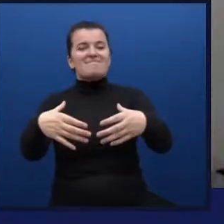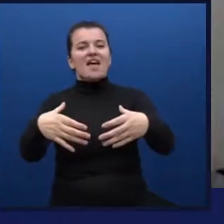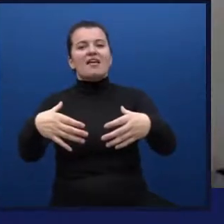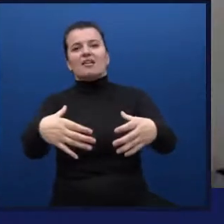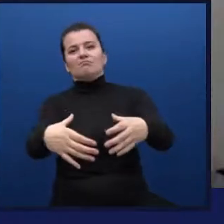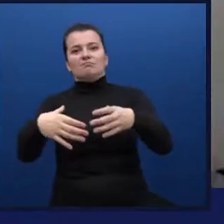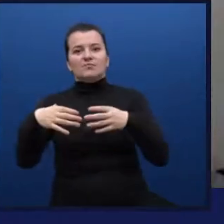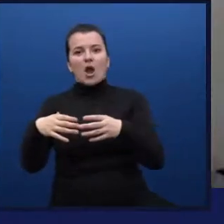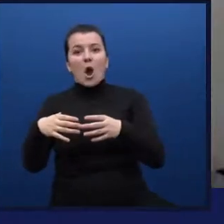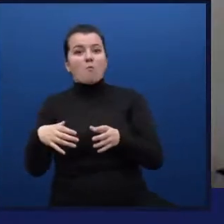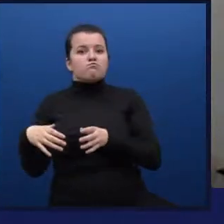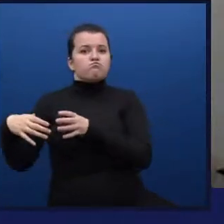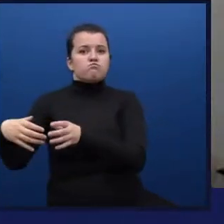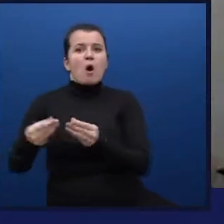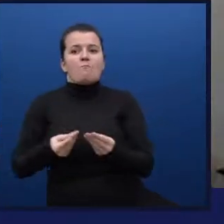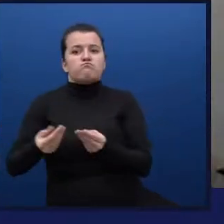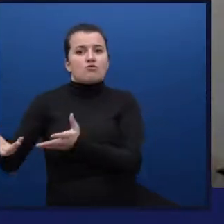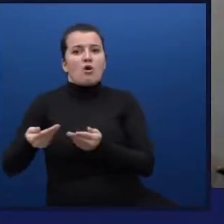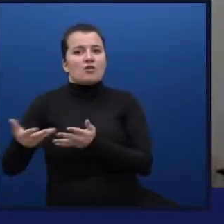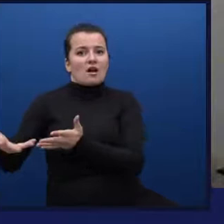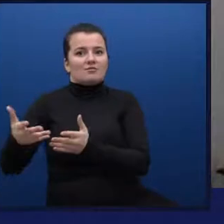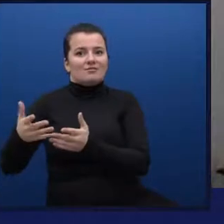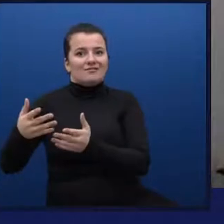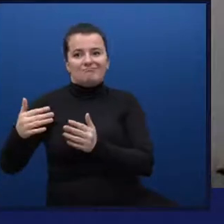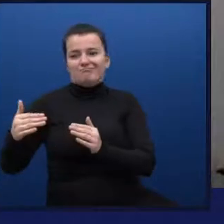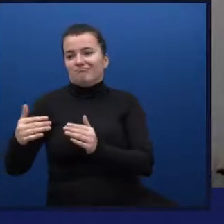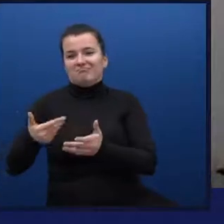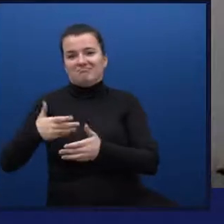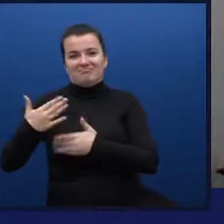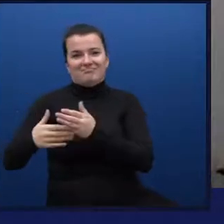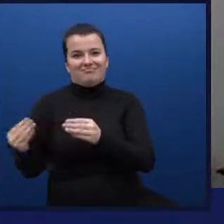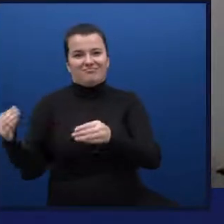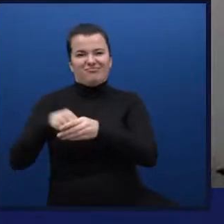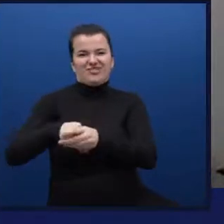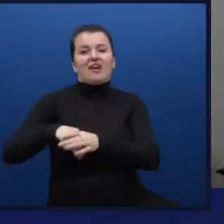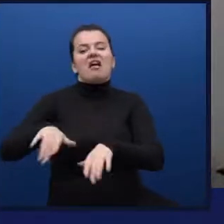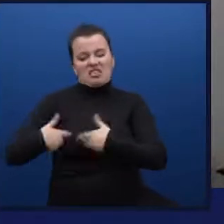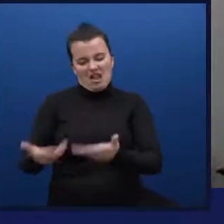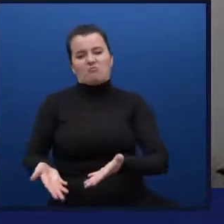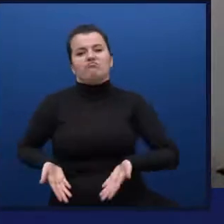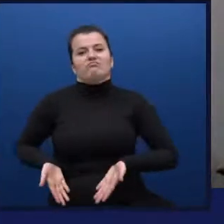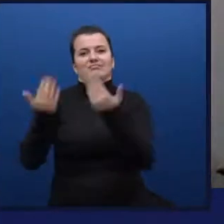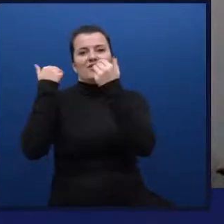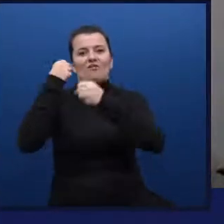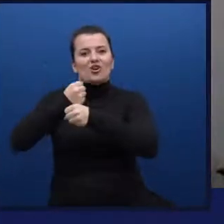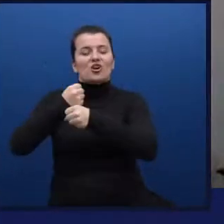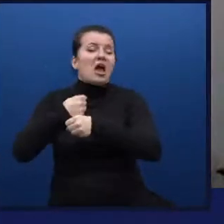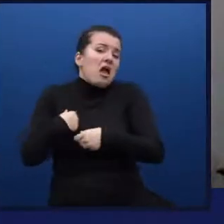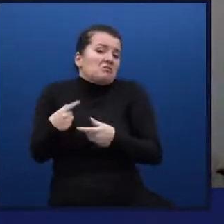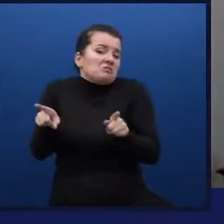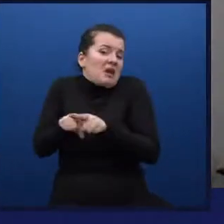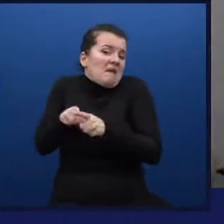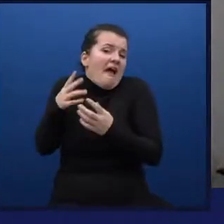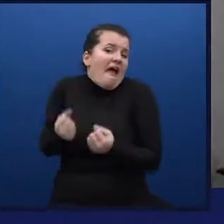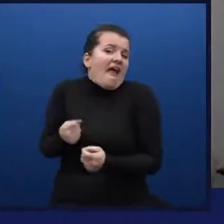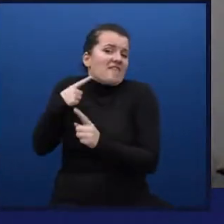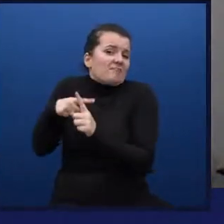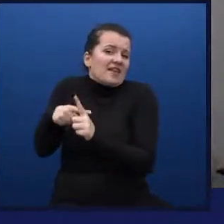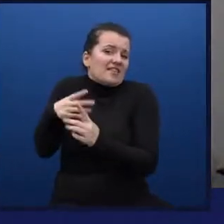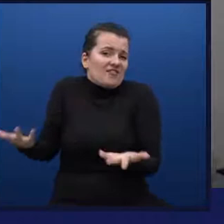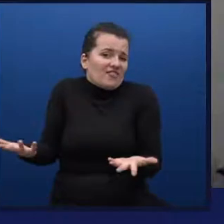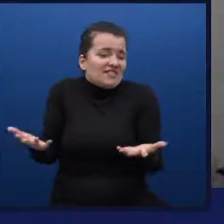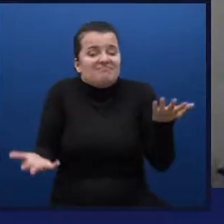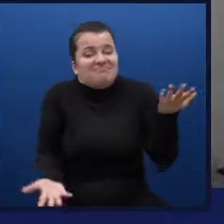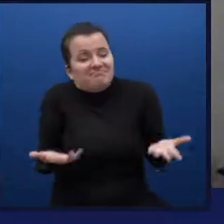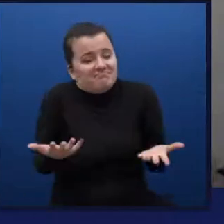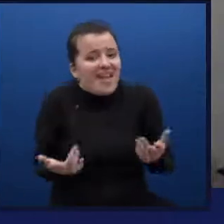that seems to be working okay too. So I think there's probably benefits to both, but definitely understanding that there's so